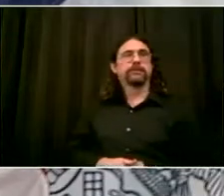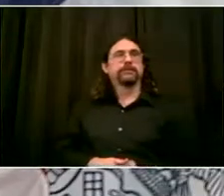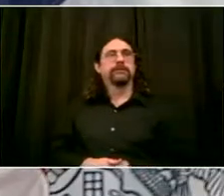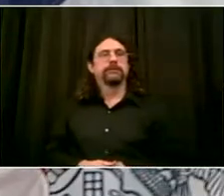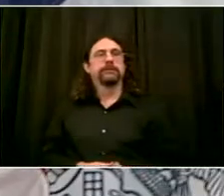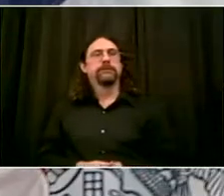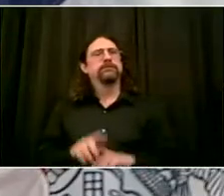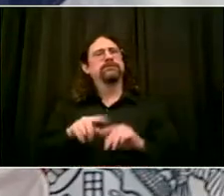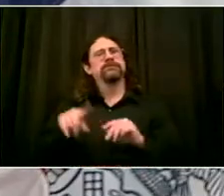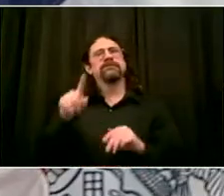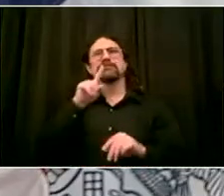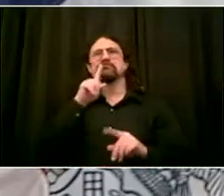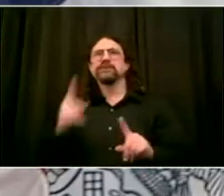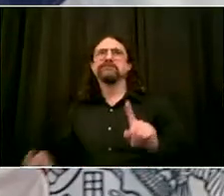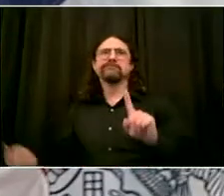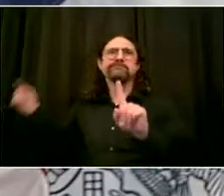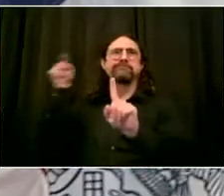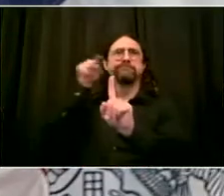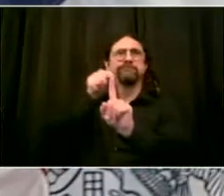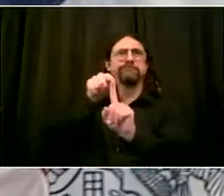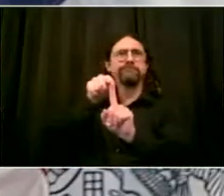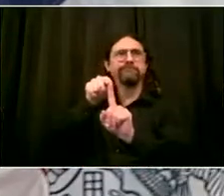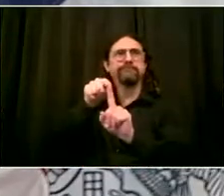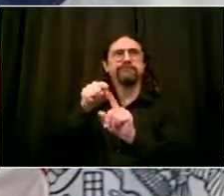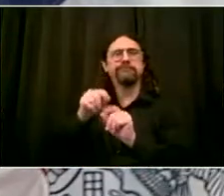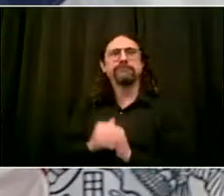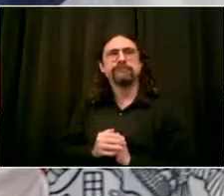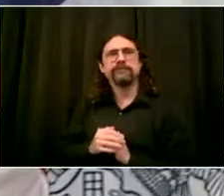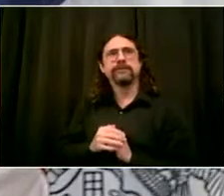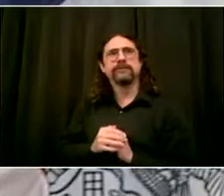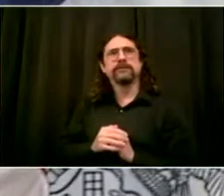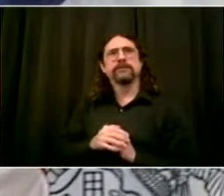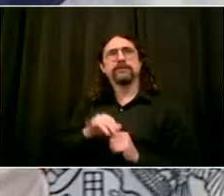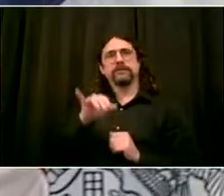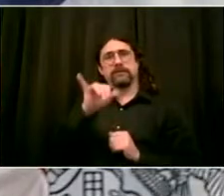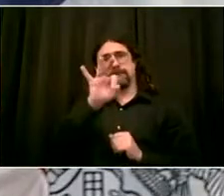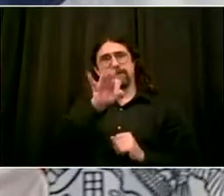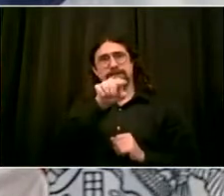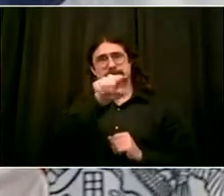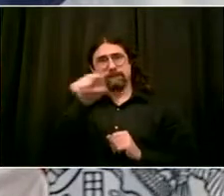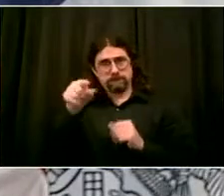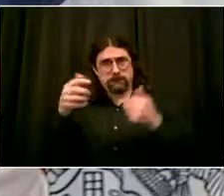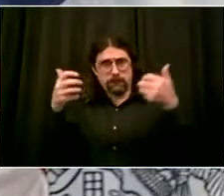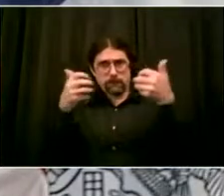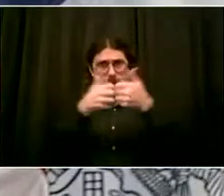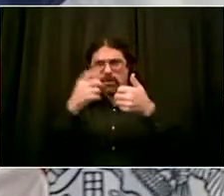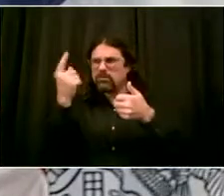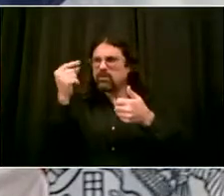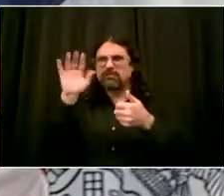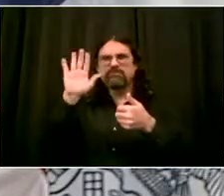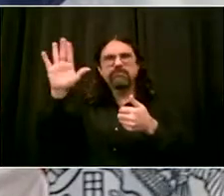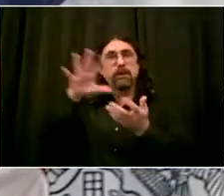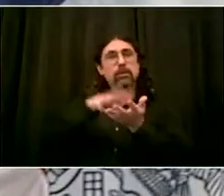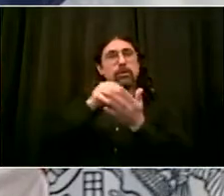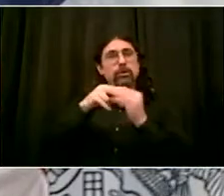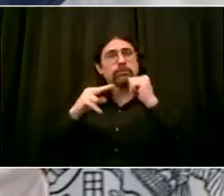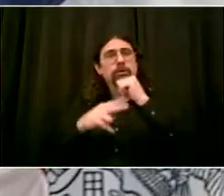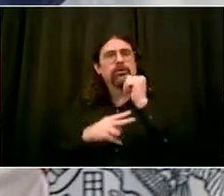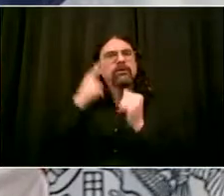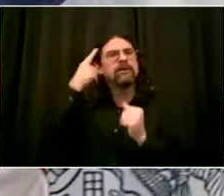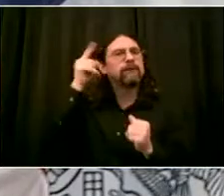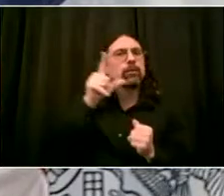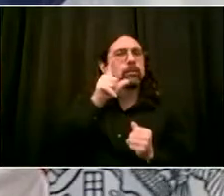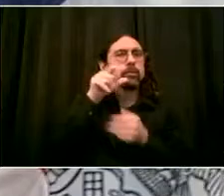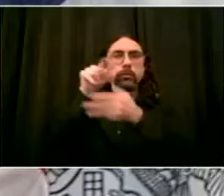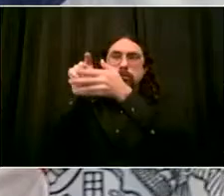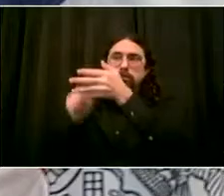learning Bridges is something we will provide for sure and we'll do it for free and if we have to keep expanding it